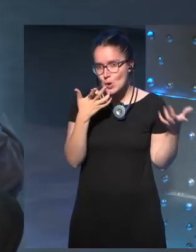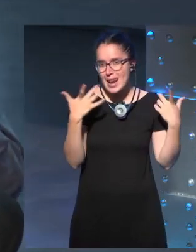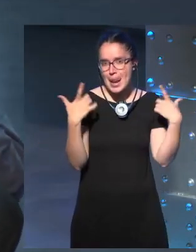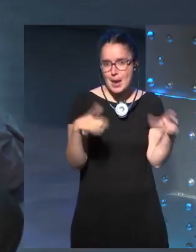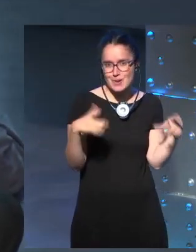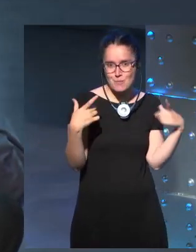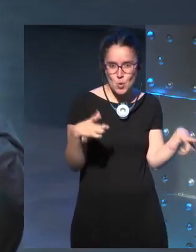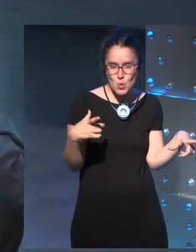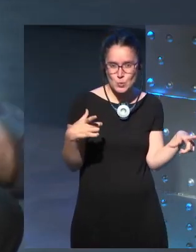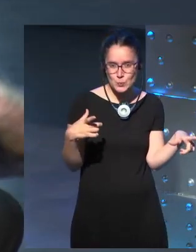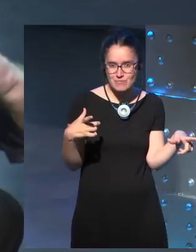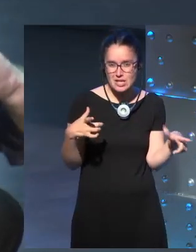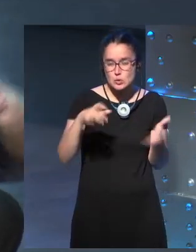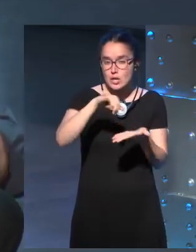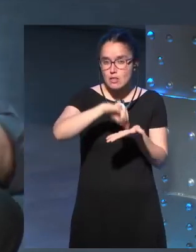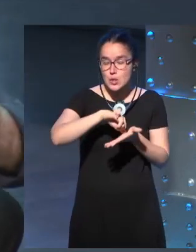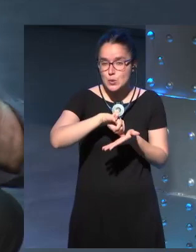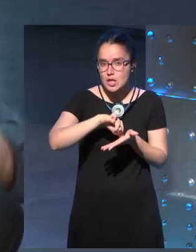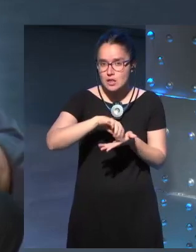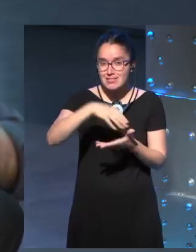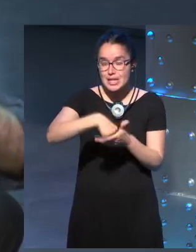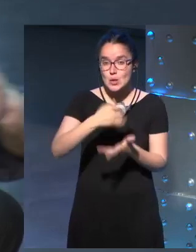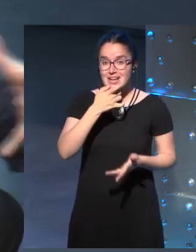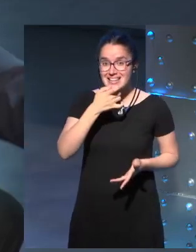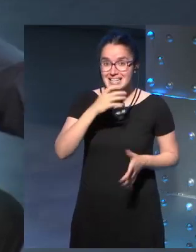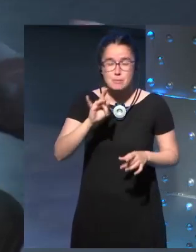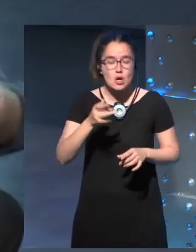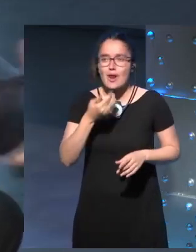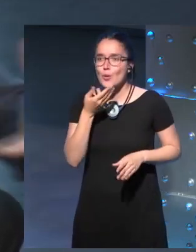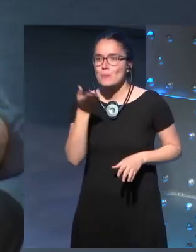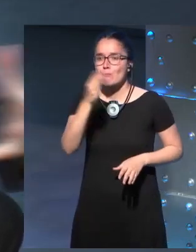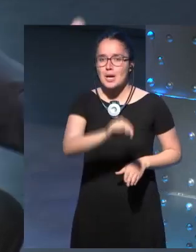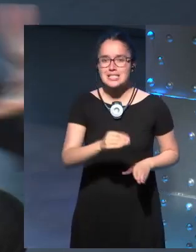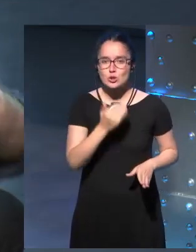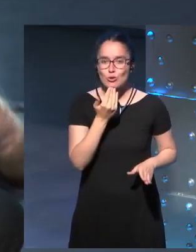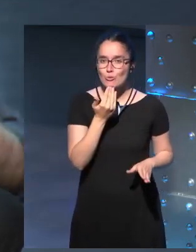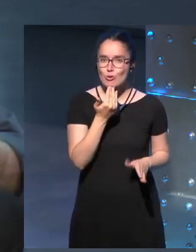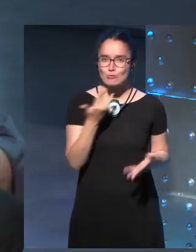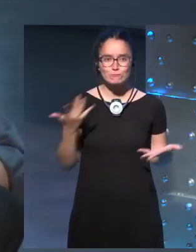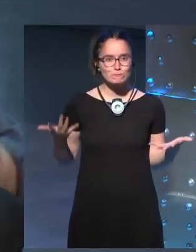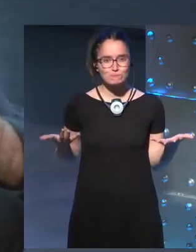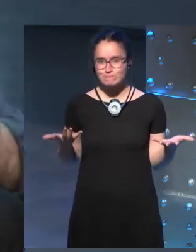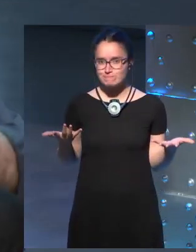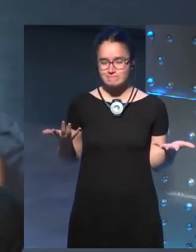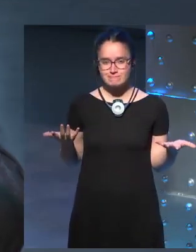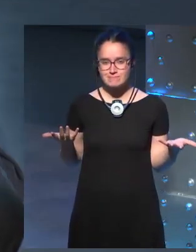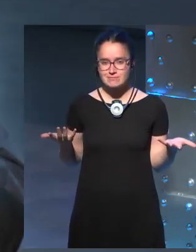of England, it's something else, it's a kind of Anglo-Irish some implant, anyway, it's like Marseille or something like